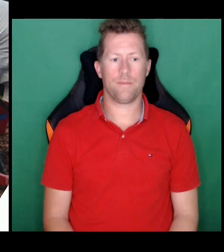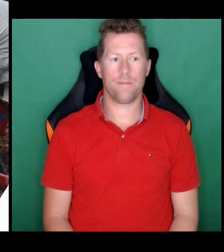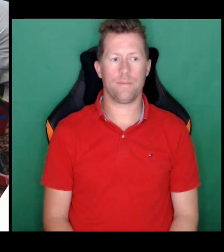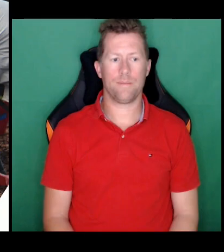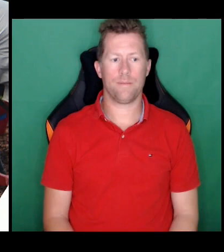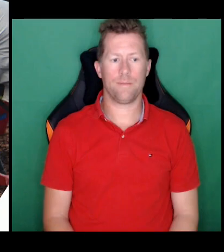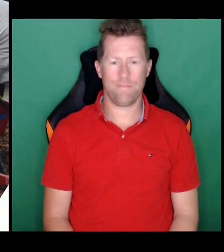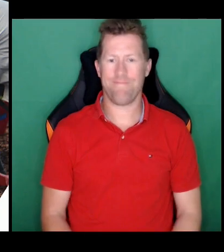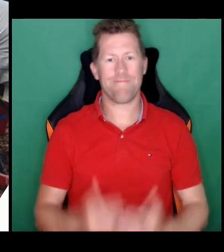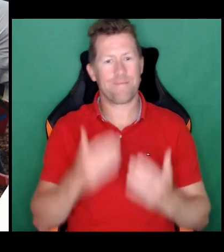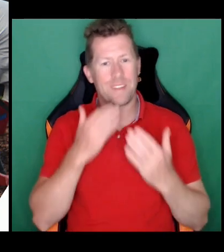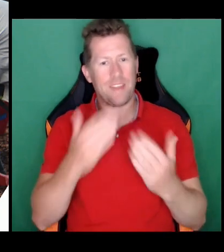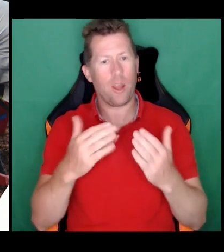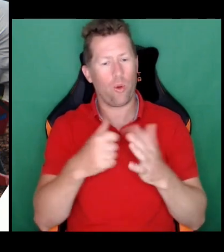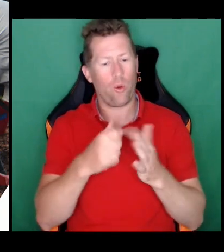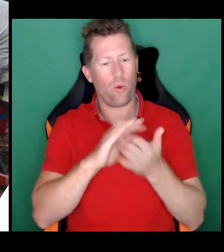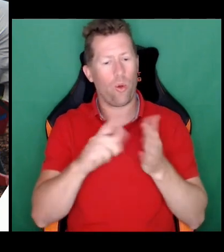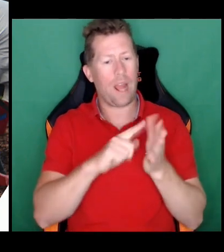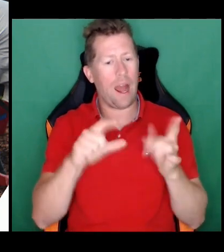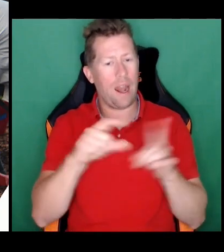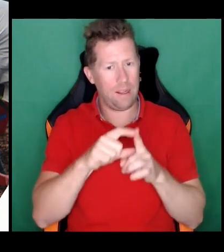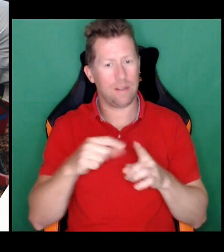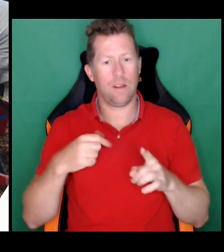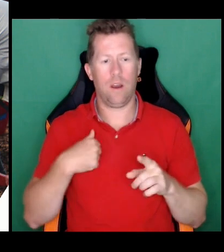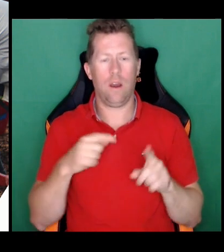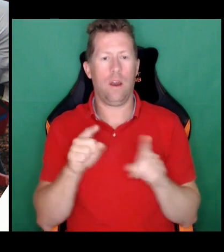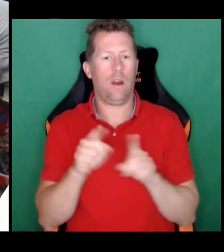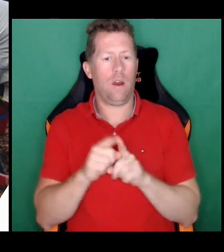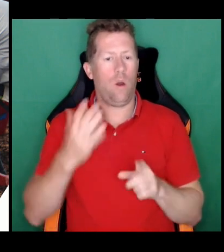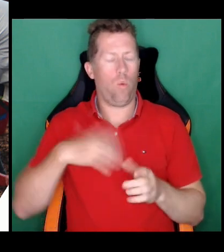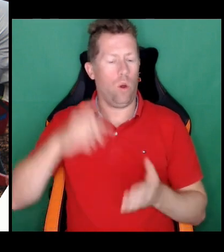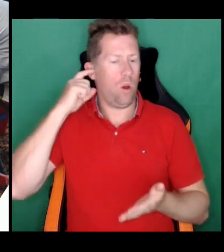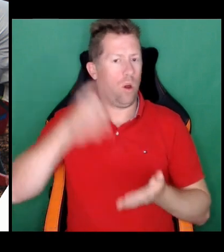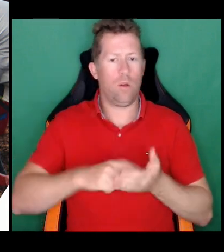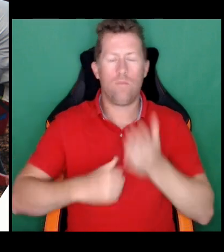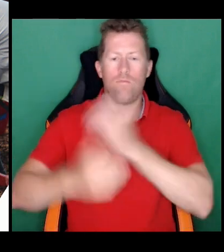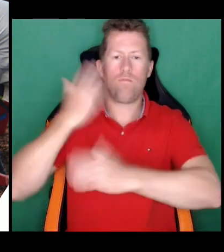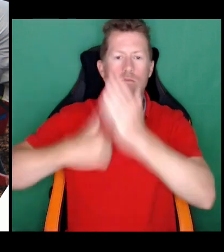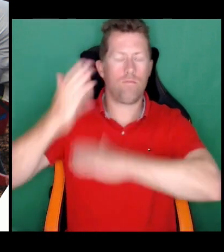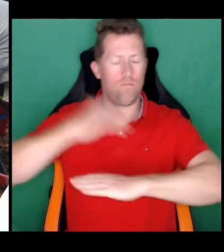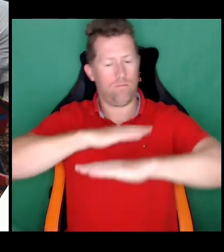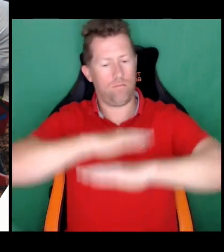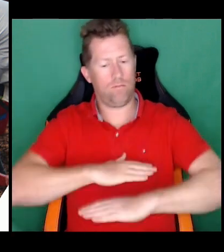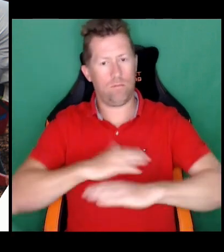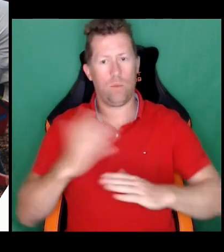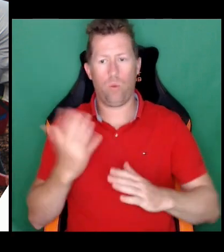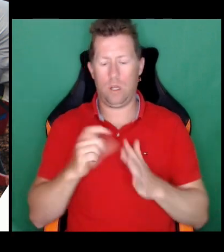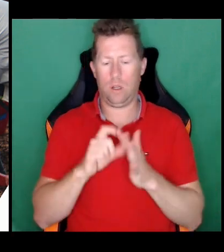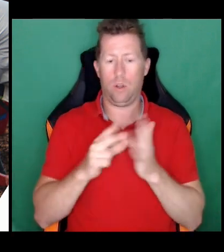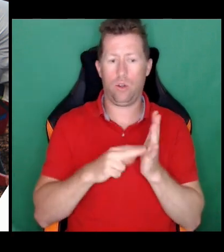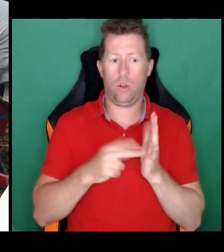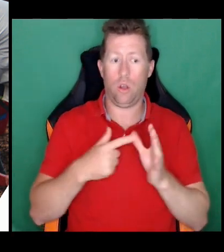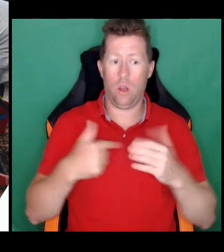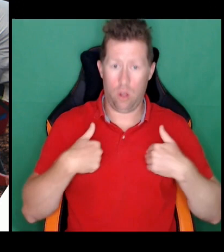All right, thanks very much, Khalid. I too would like to acknowledge the traditional owners of the lands where Donna and I are